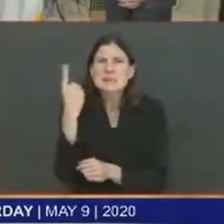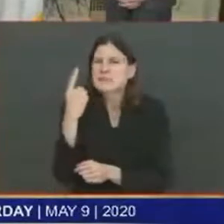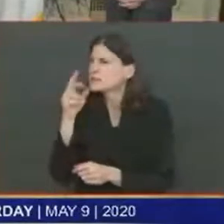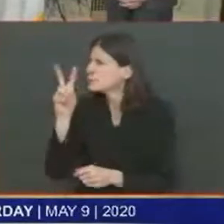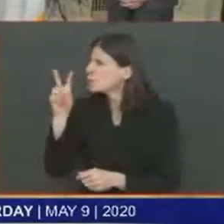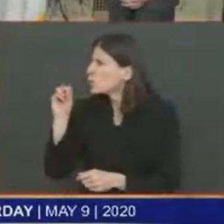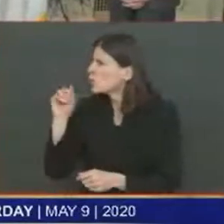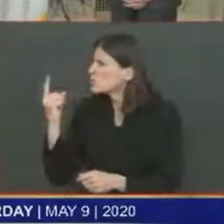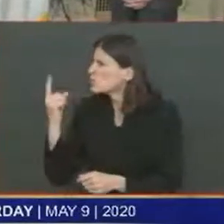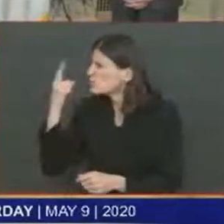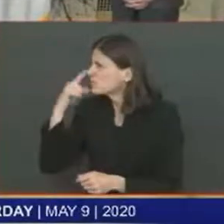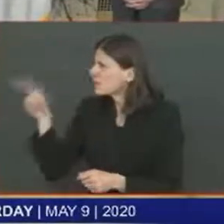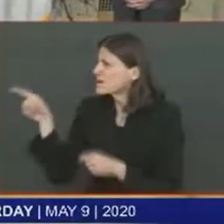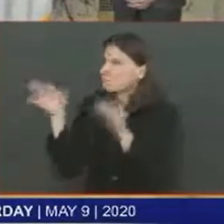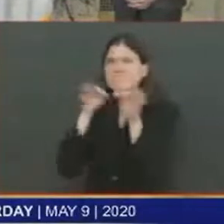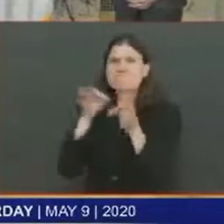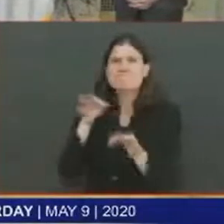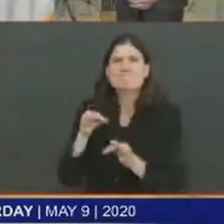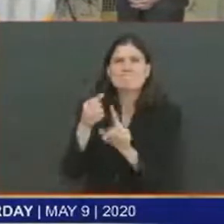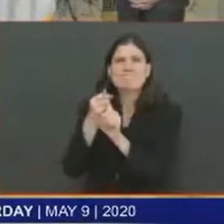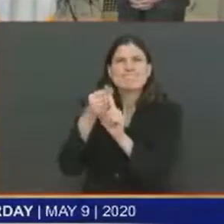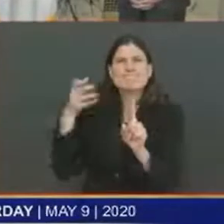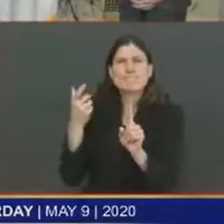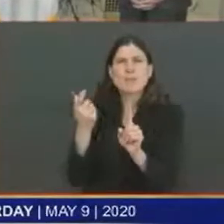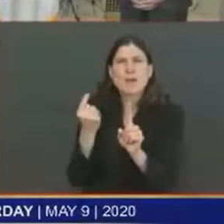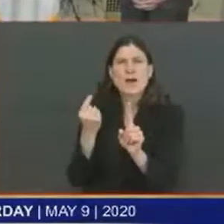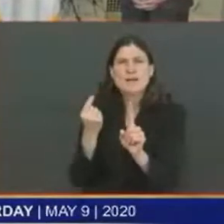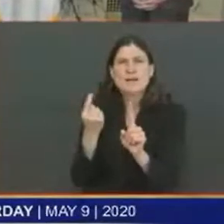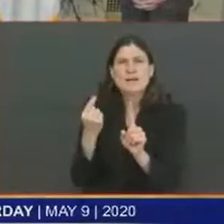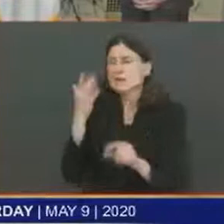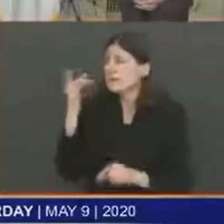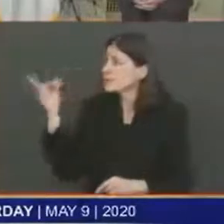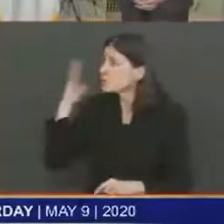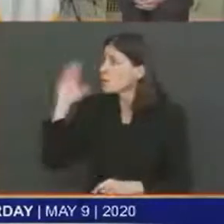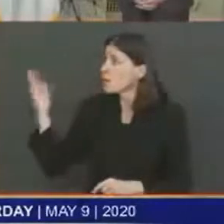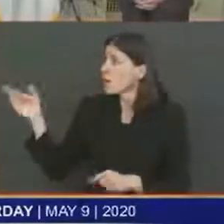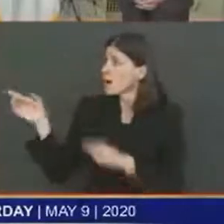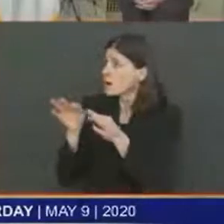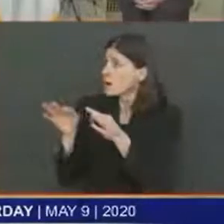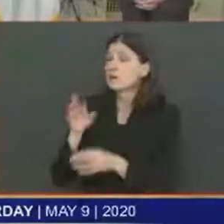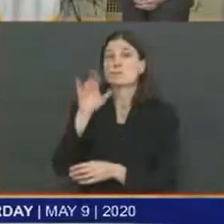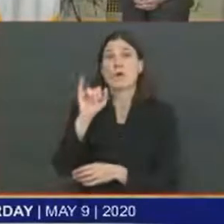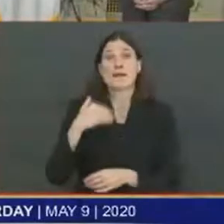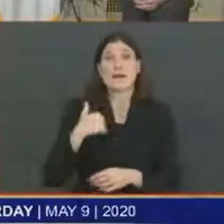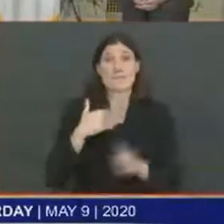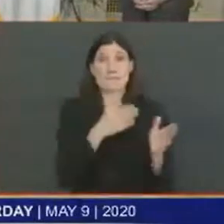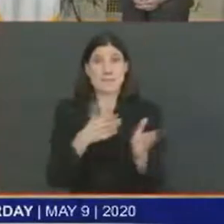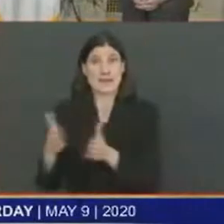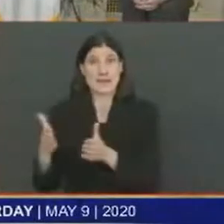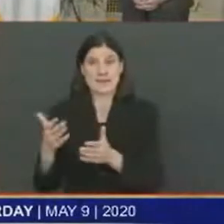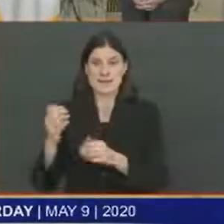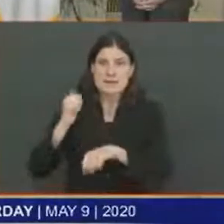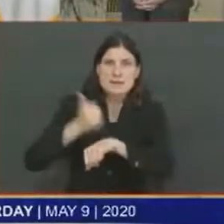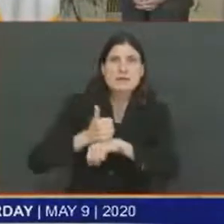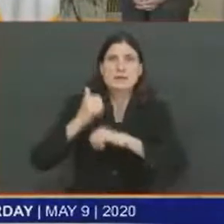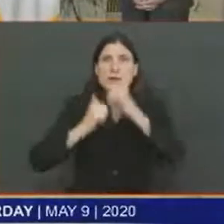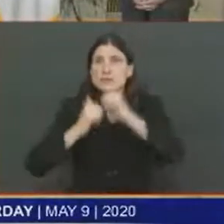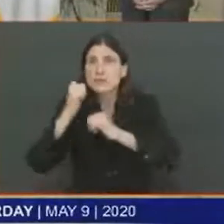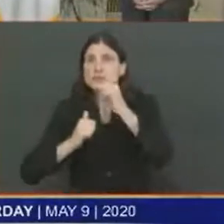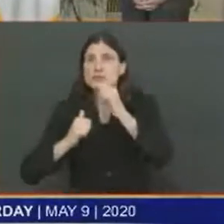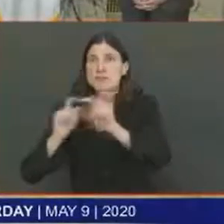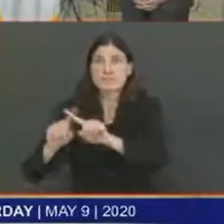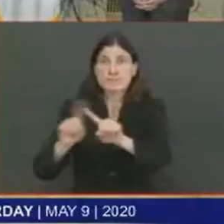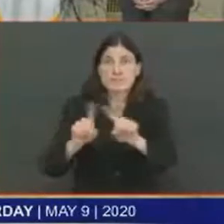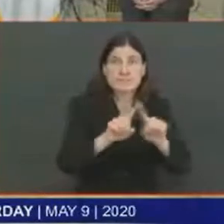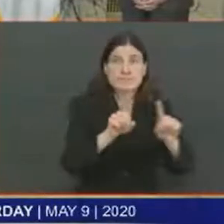infrastructure, such as HEZs. How has the pandemic changed your assumptions about such investments to spur the future